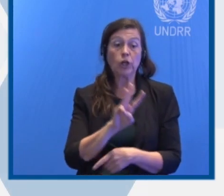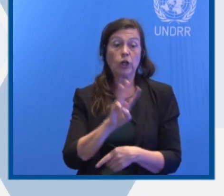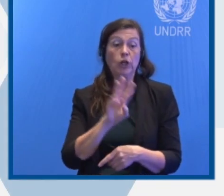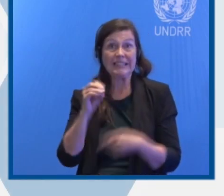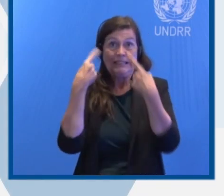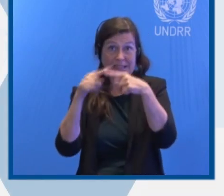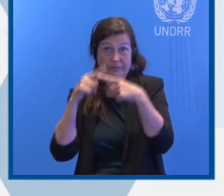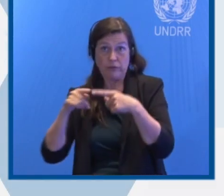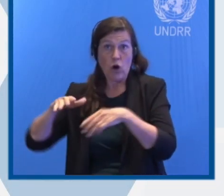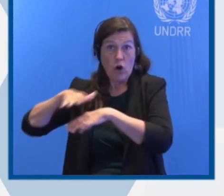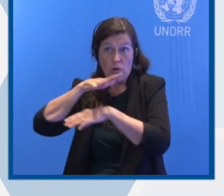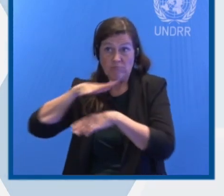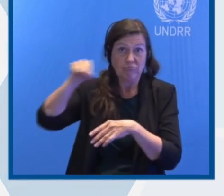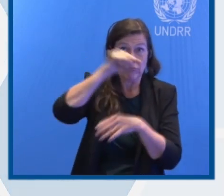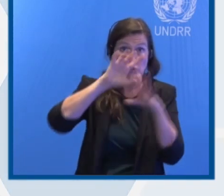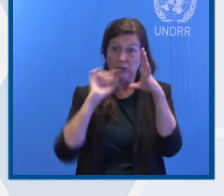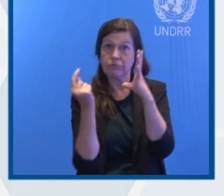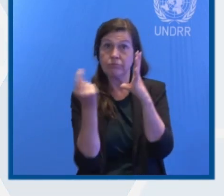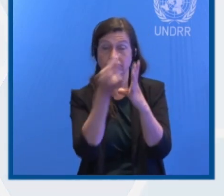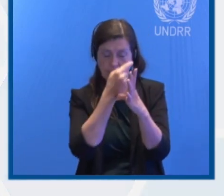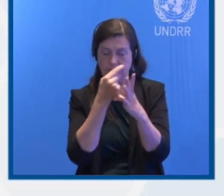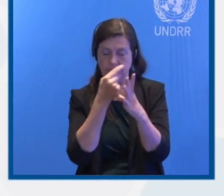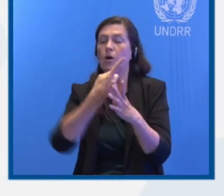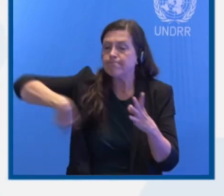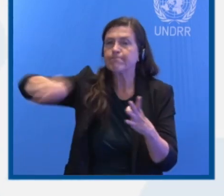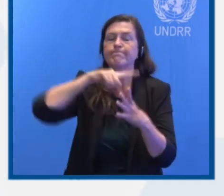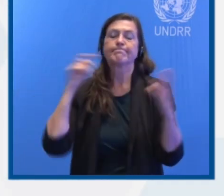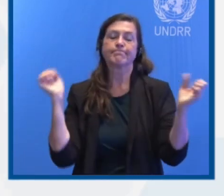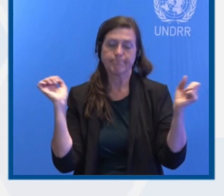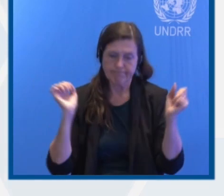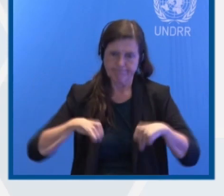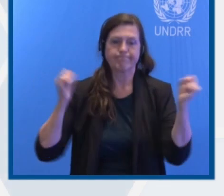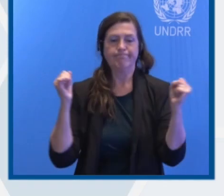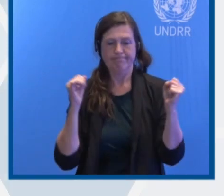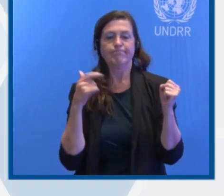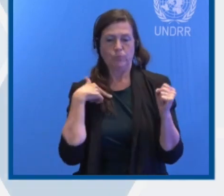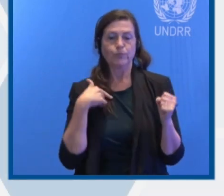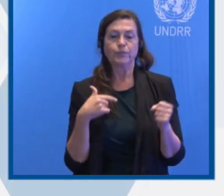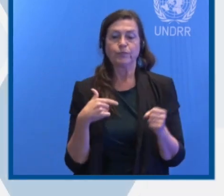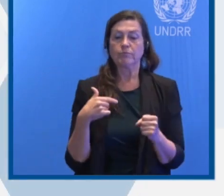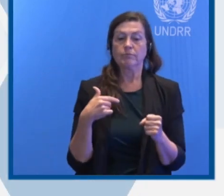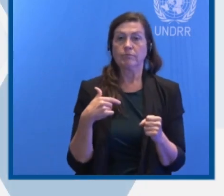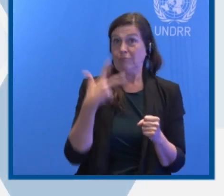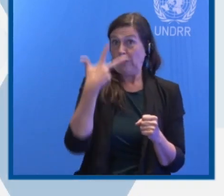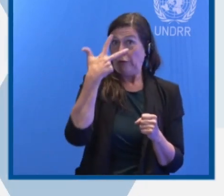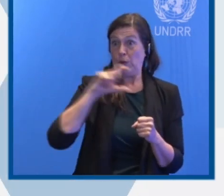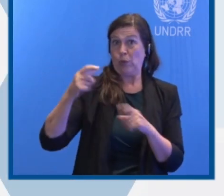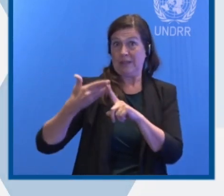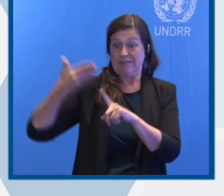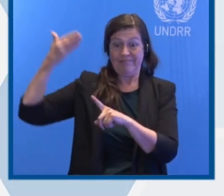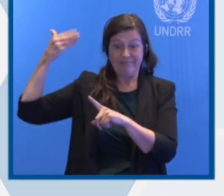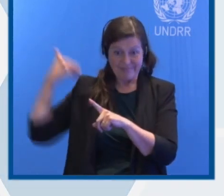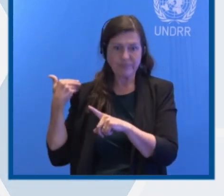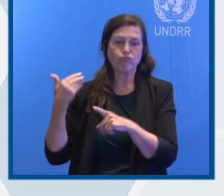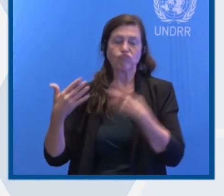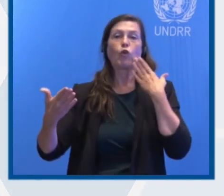3 weeks ago, we concluded our 4th international conference on disaster resilient infrastructure, which dwelt on